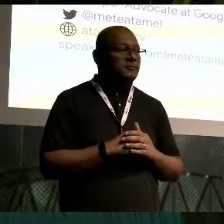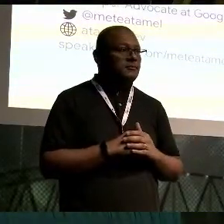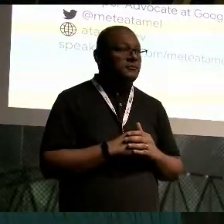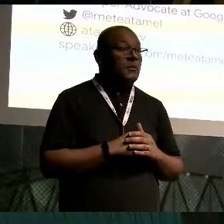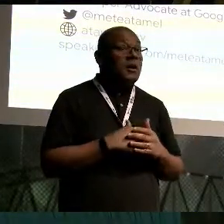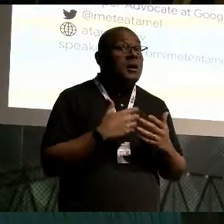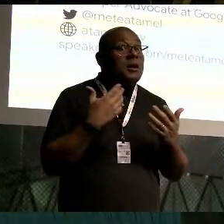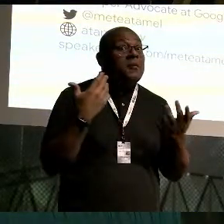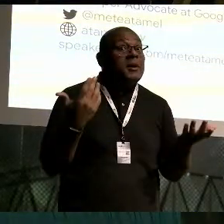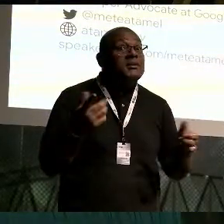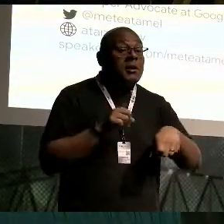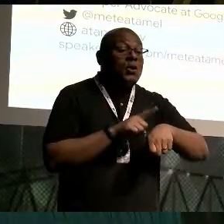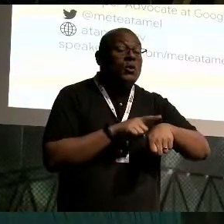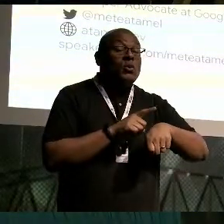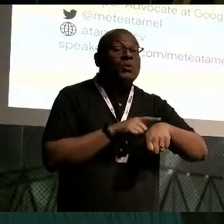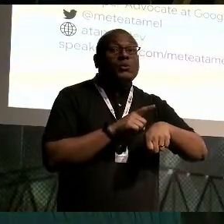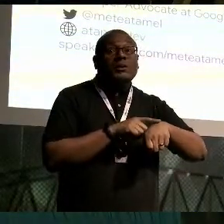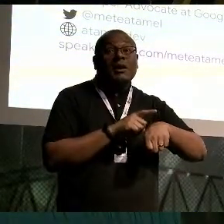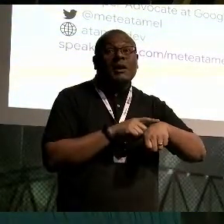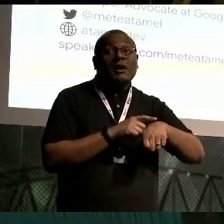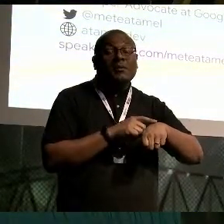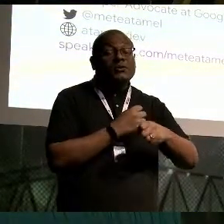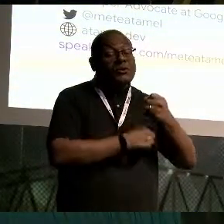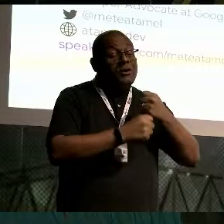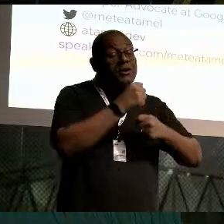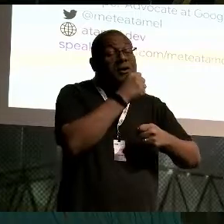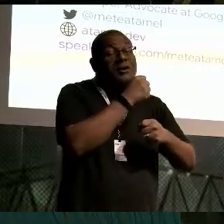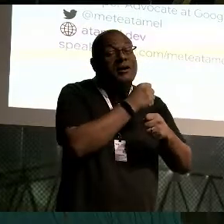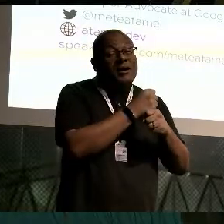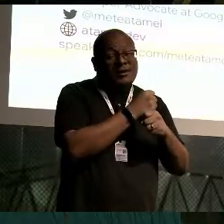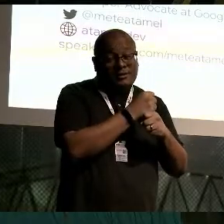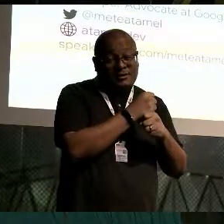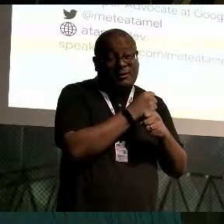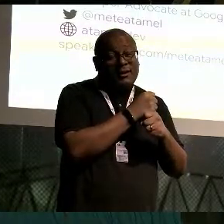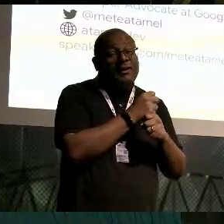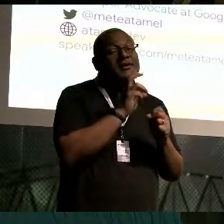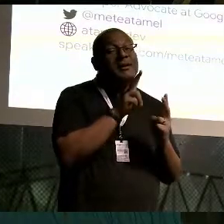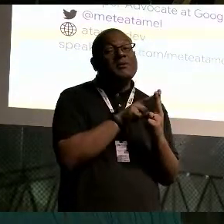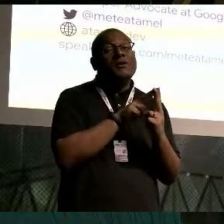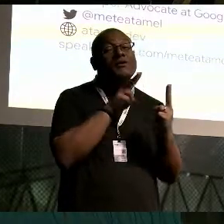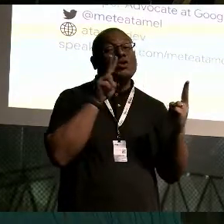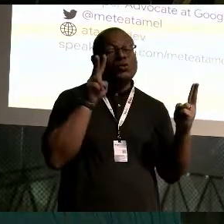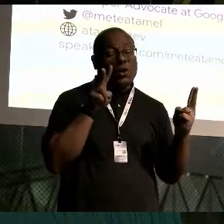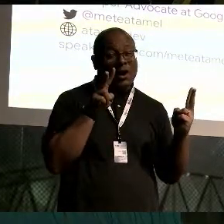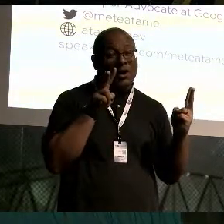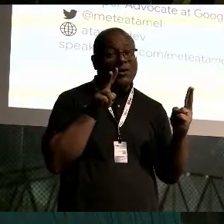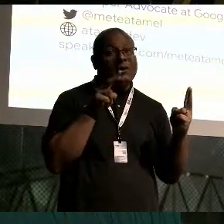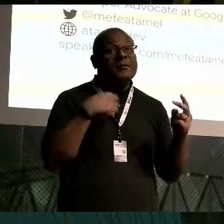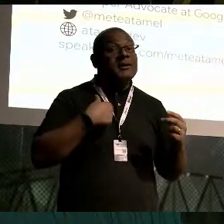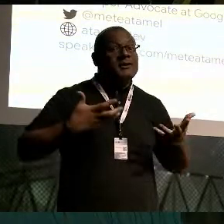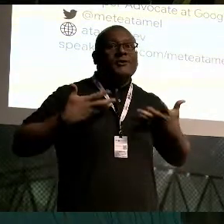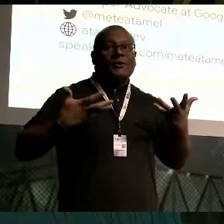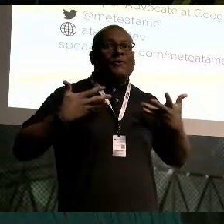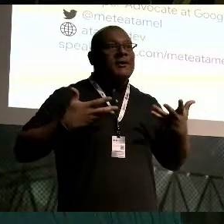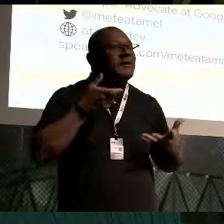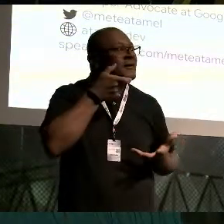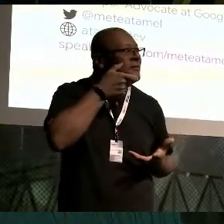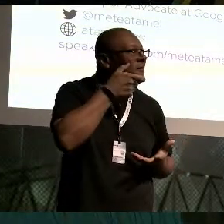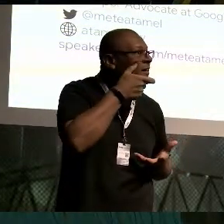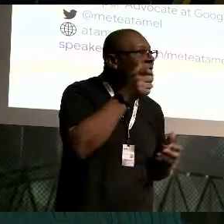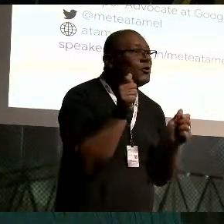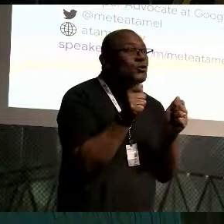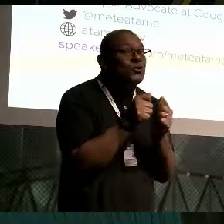very long, 2.5 years away from in-person conferences, but I'm glad that I'm here today with